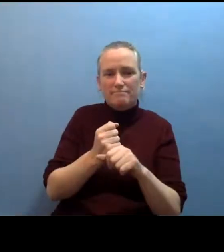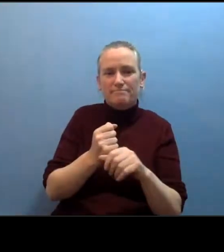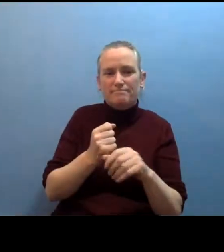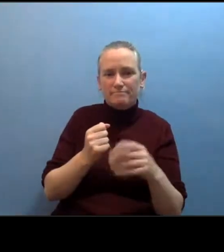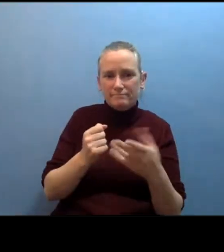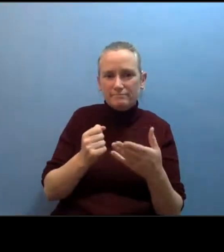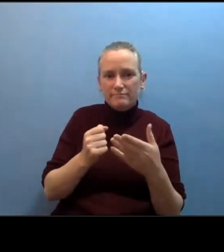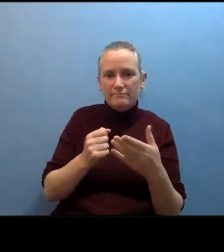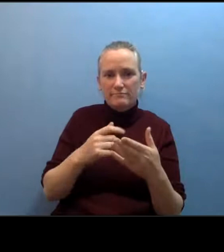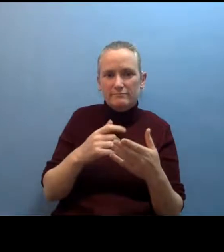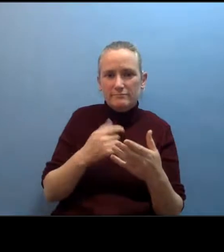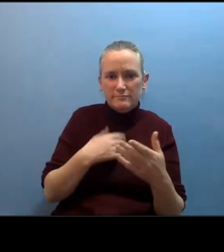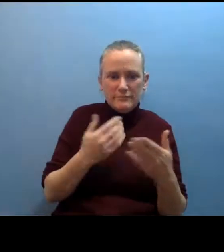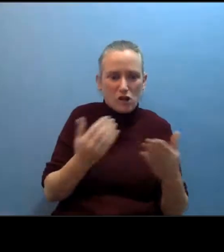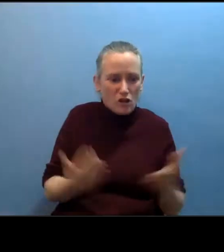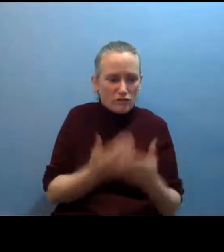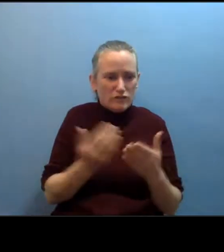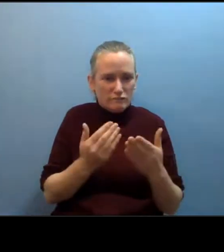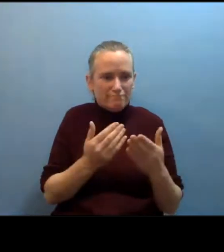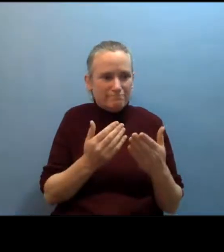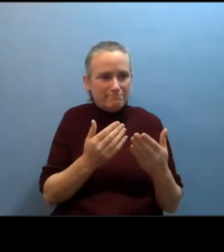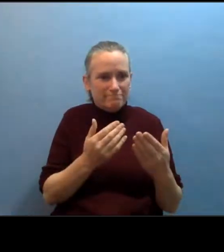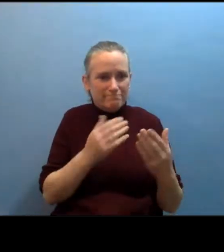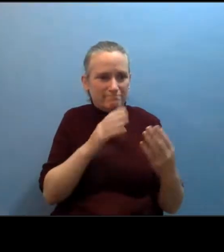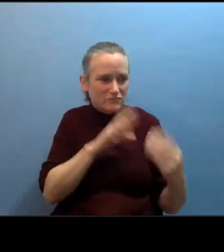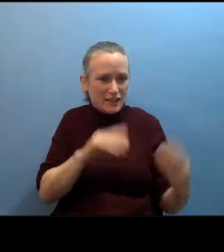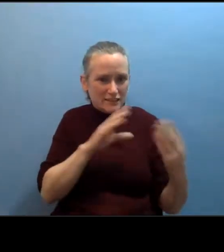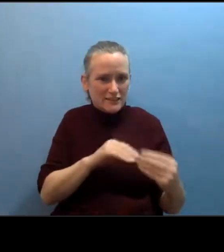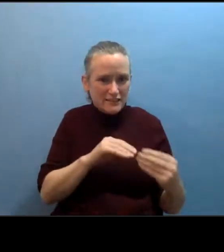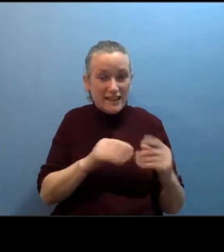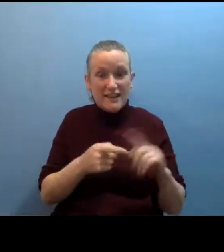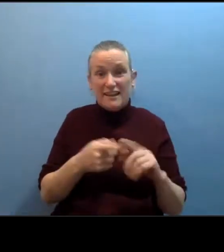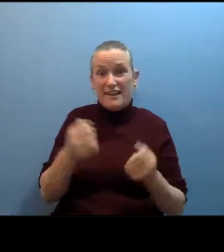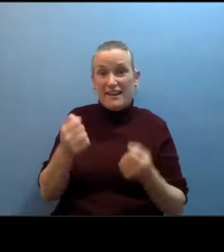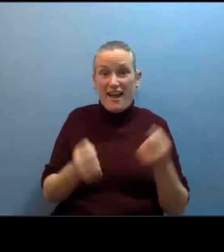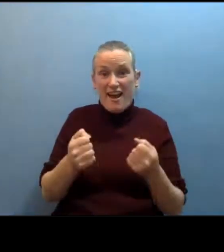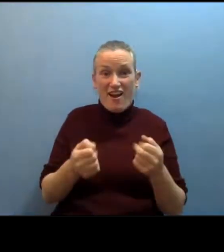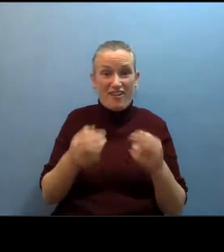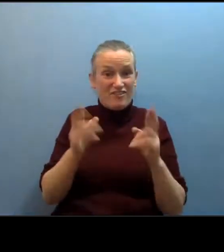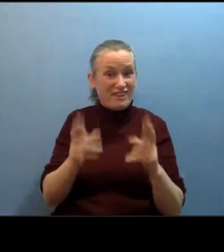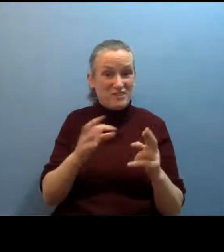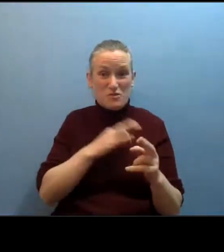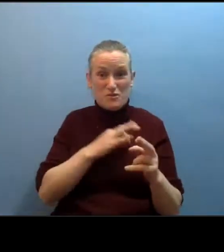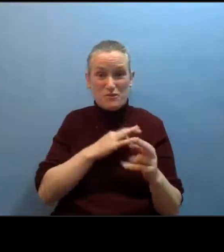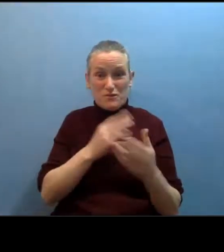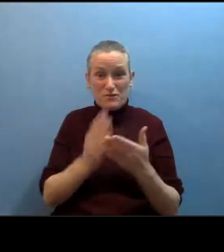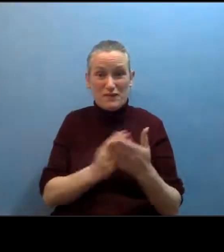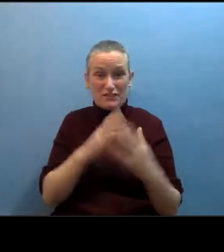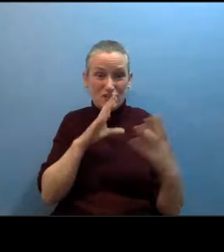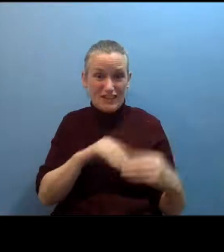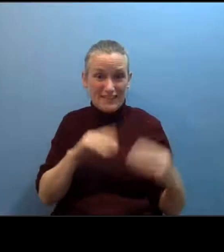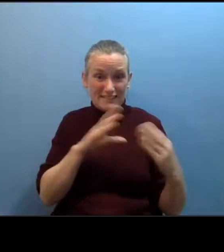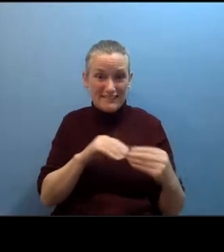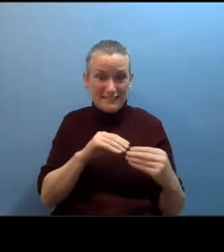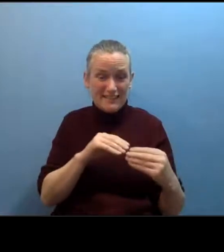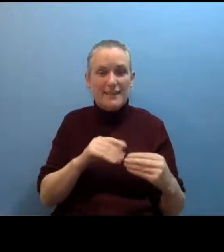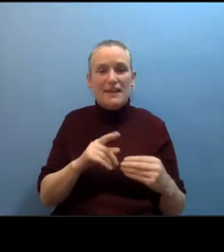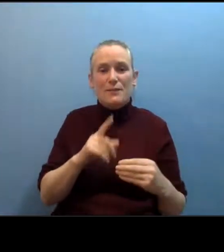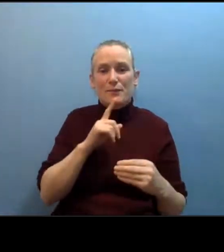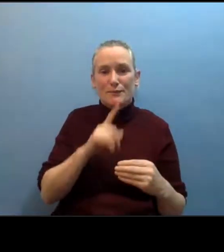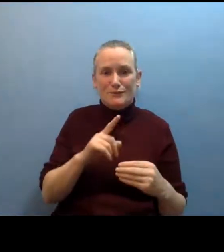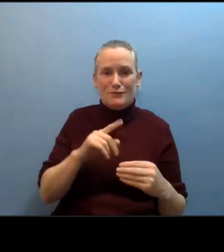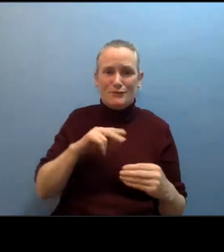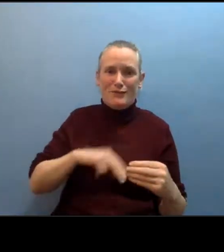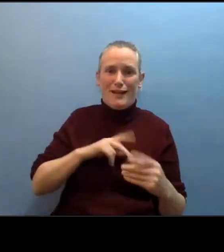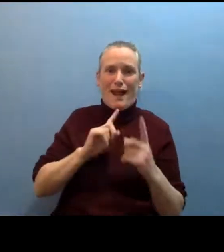for conversations. And the car is a really good place to have a conversation, but I guess you've almost answered the question